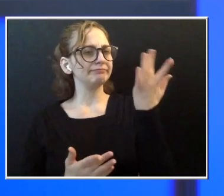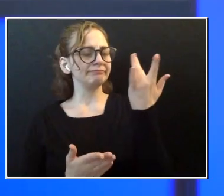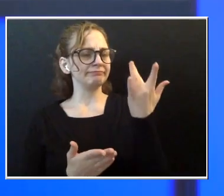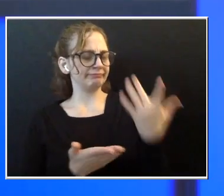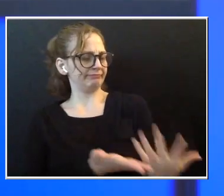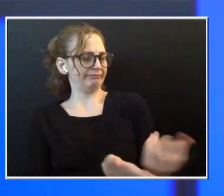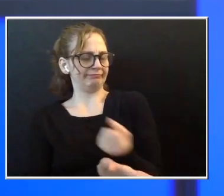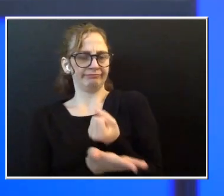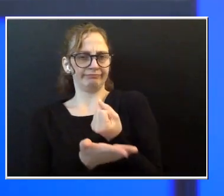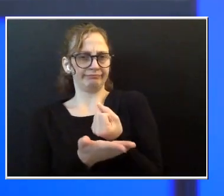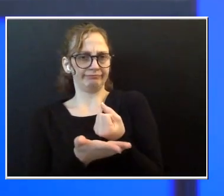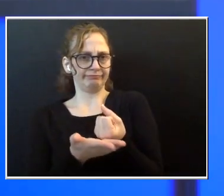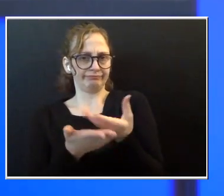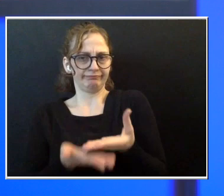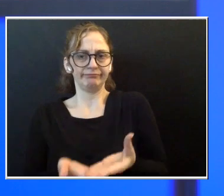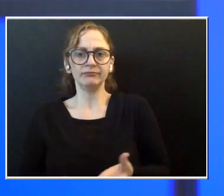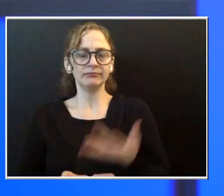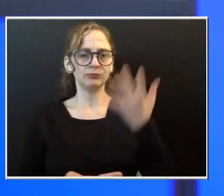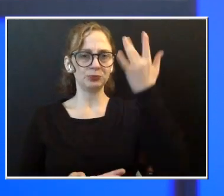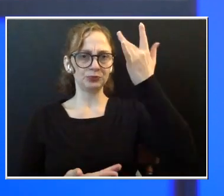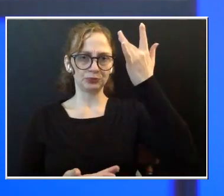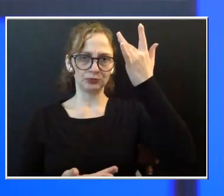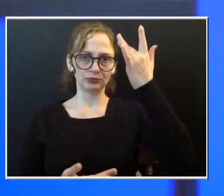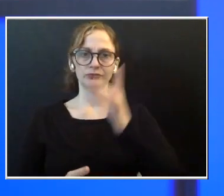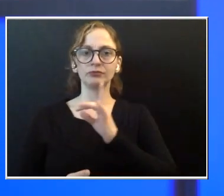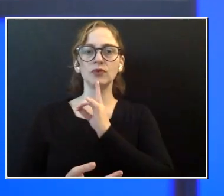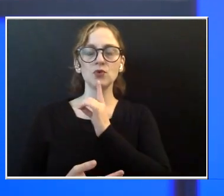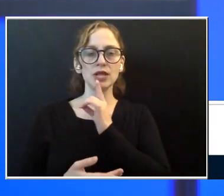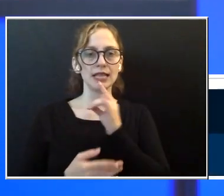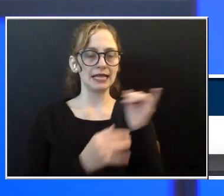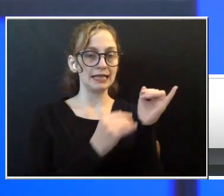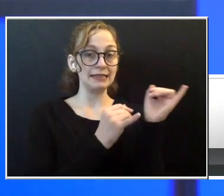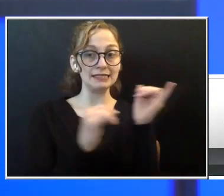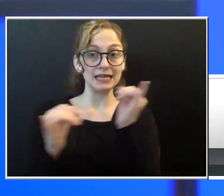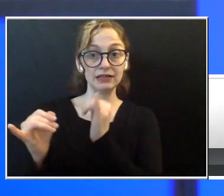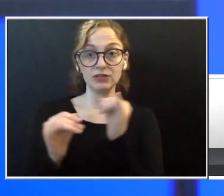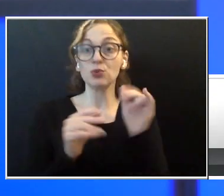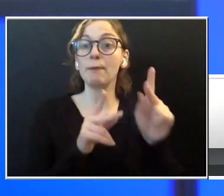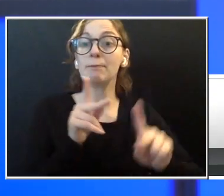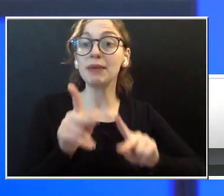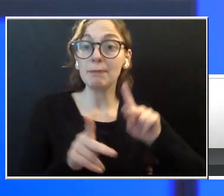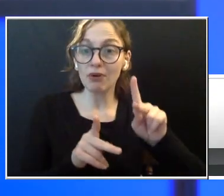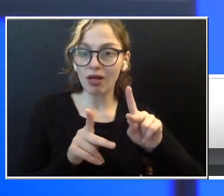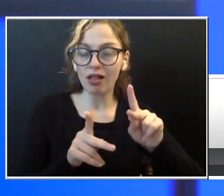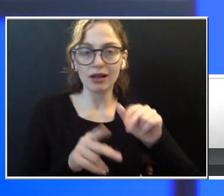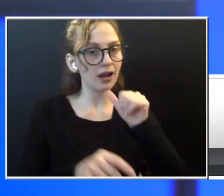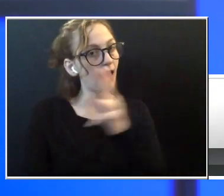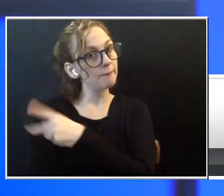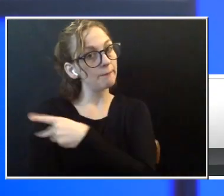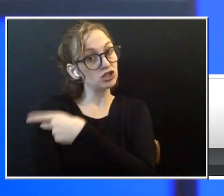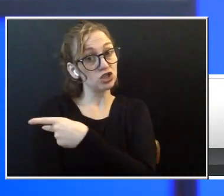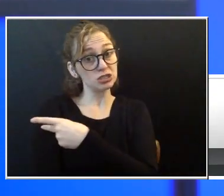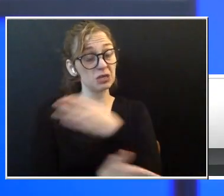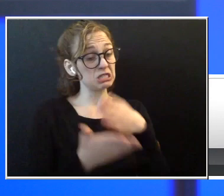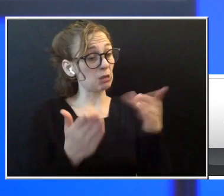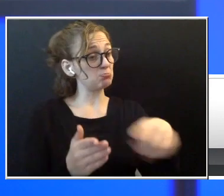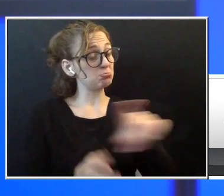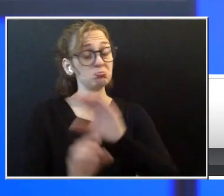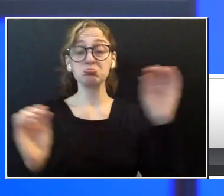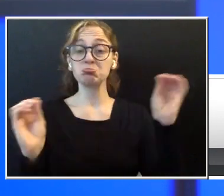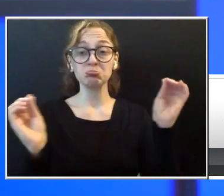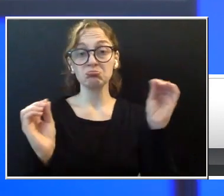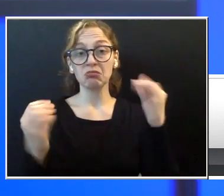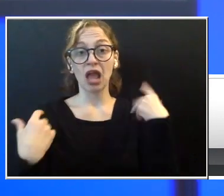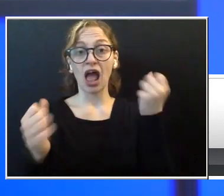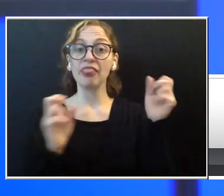is really to follow these people. I don't say patients because, you know, some don't have any health issues. So